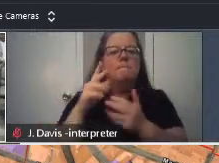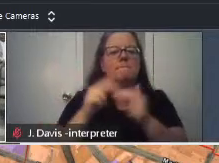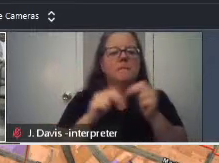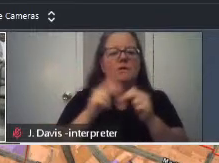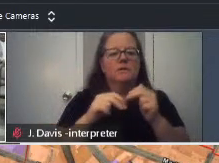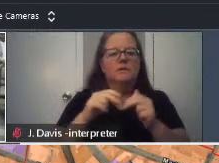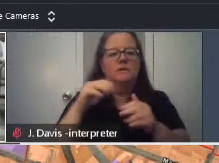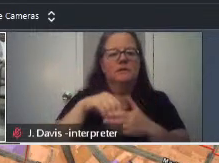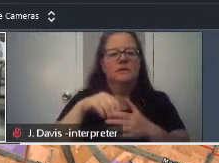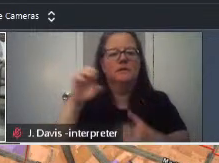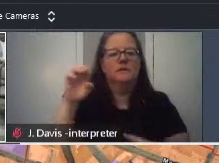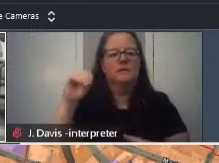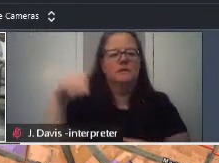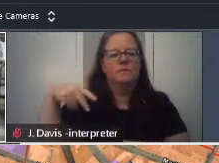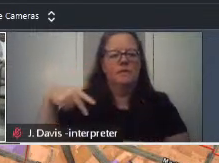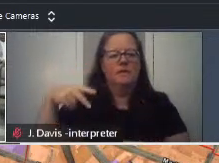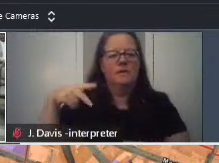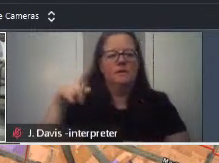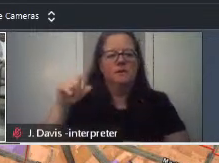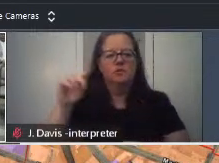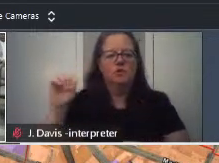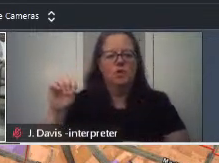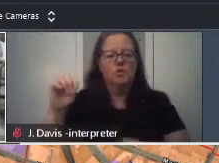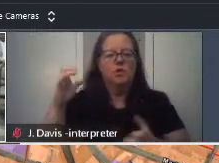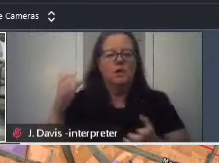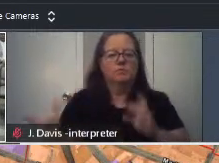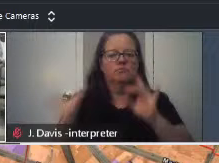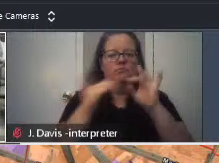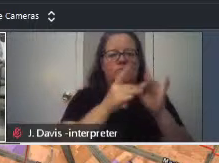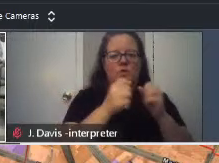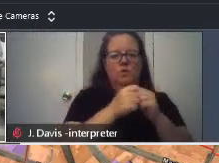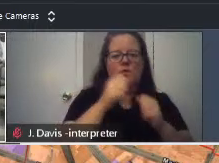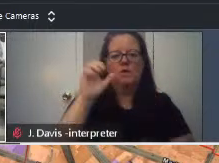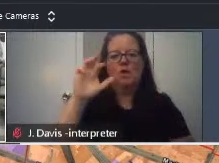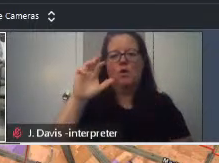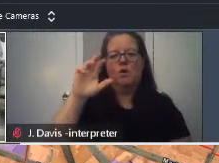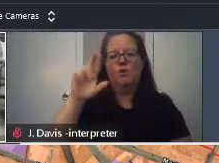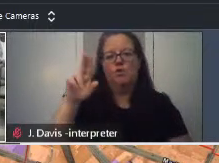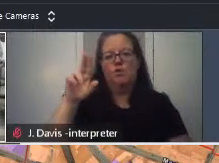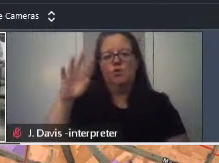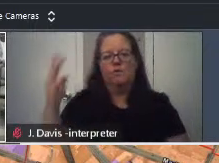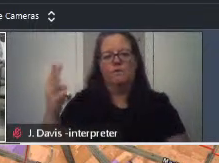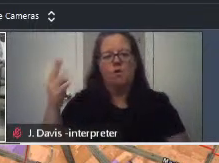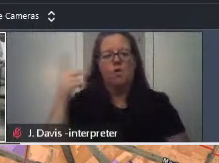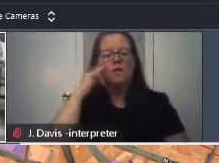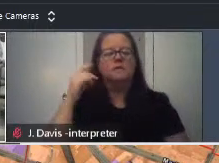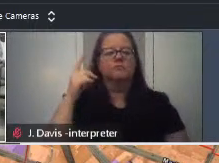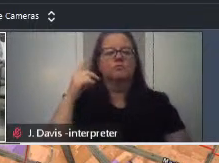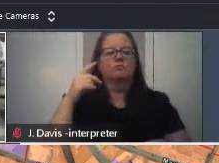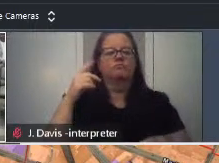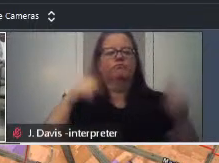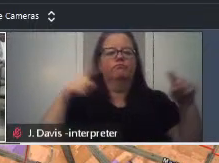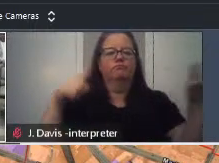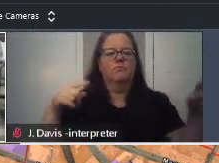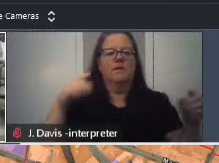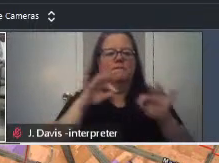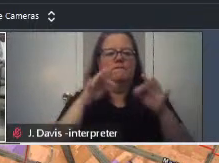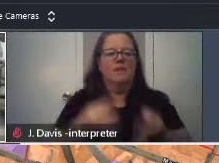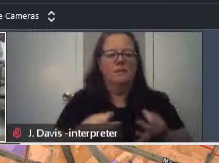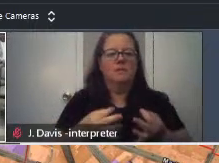to connect that with associated RU4, so multifamily, higher